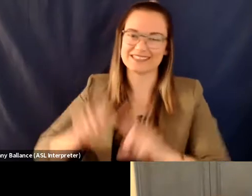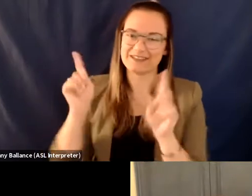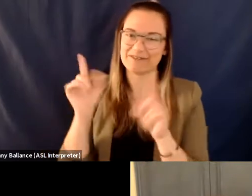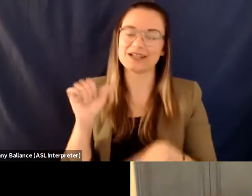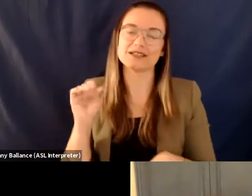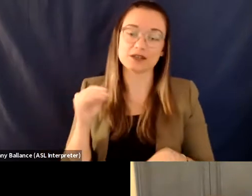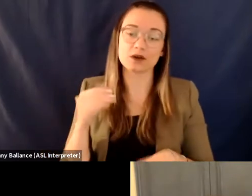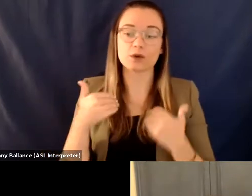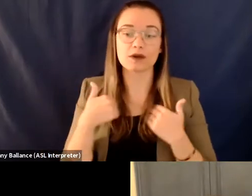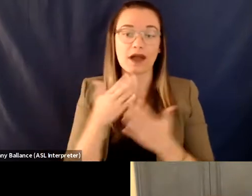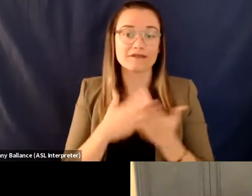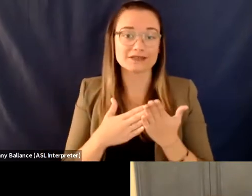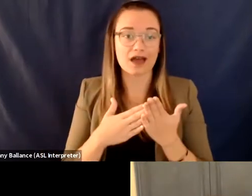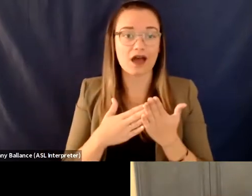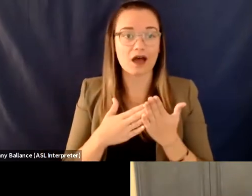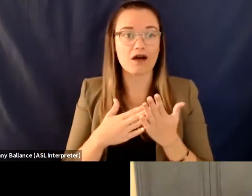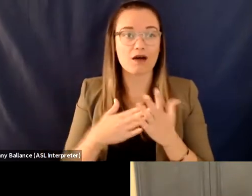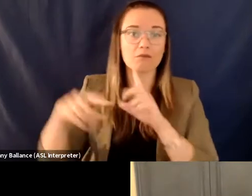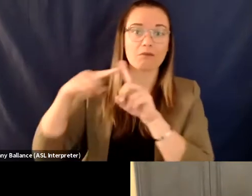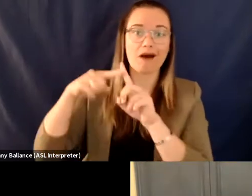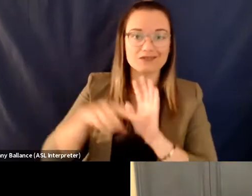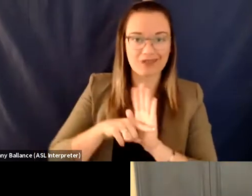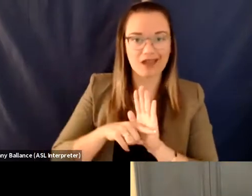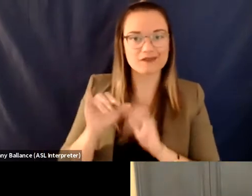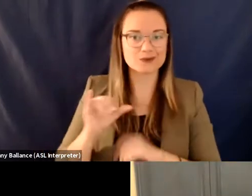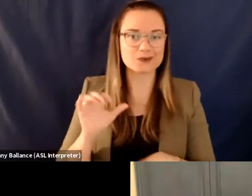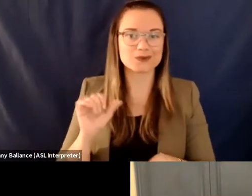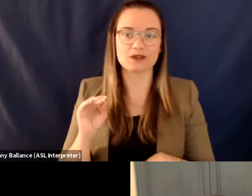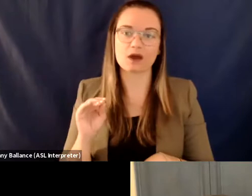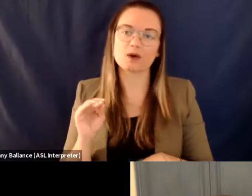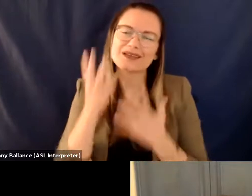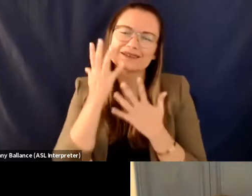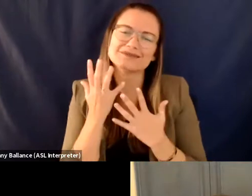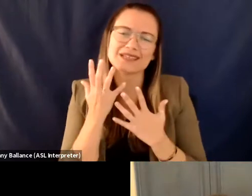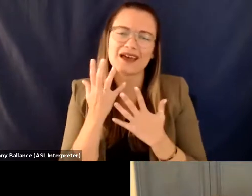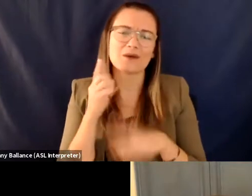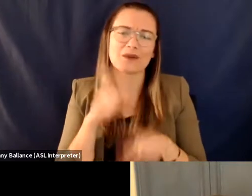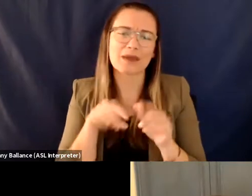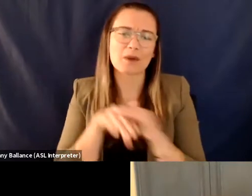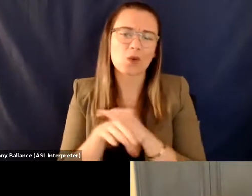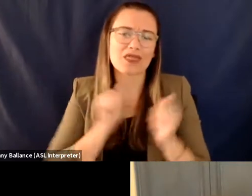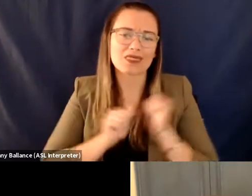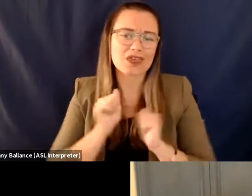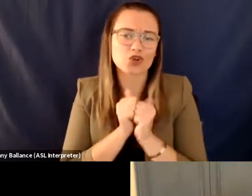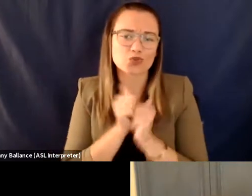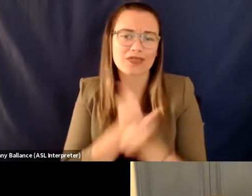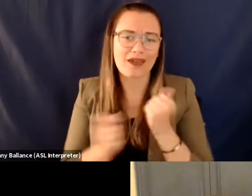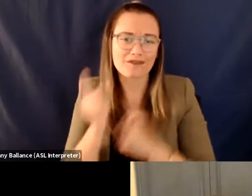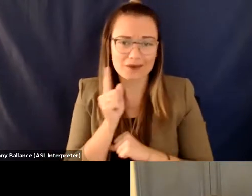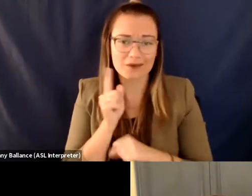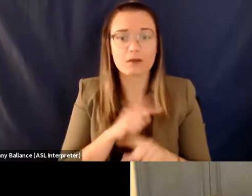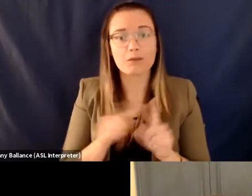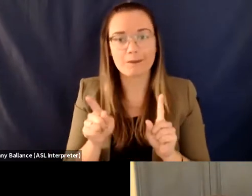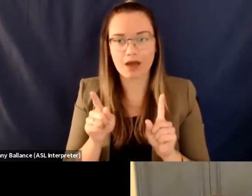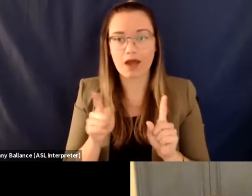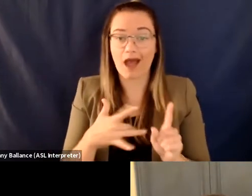is some upside to this journey. It's too bad that we can't be in theaters with people, but you know, I'm just